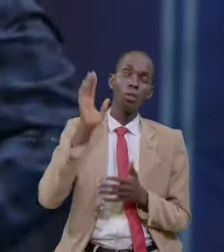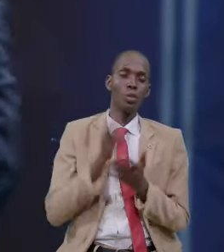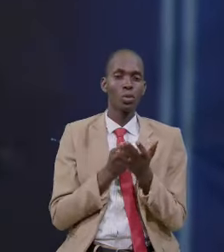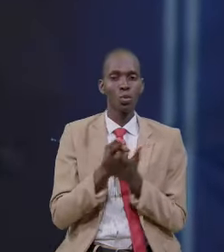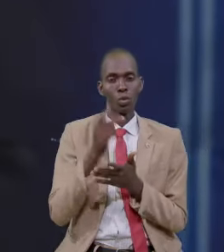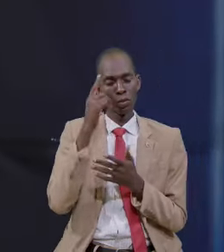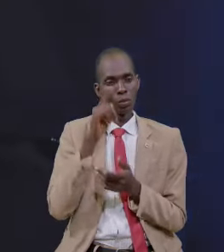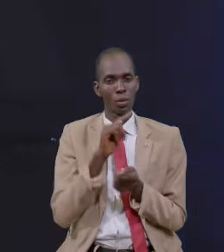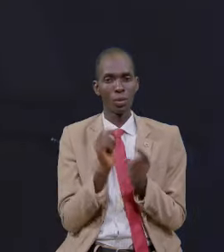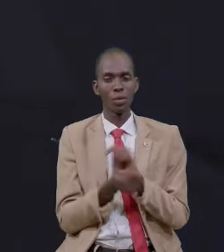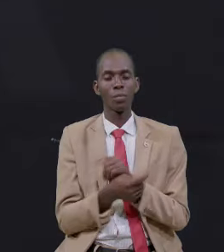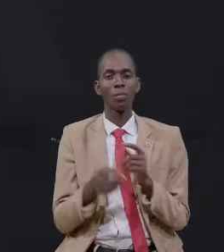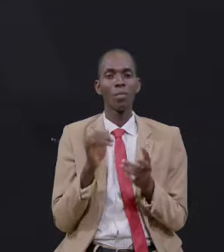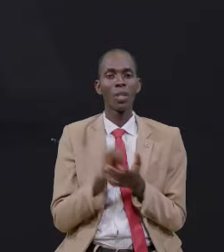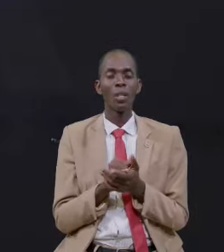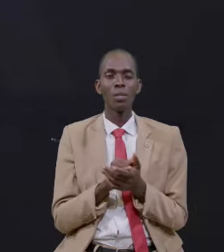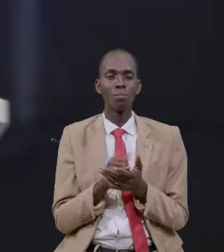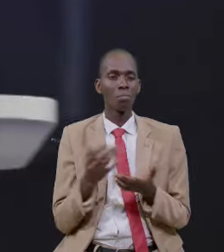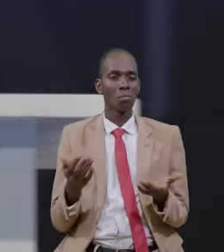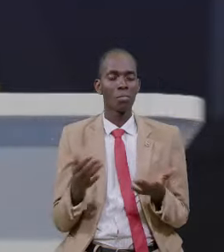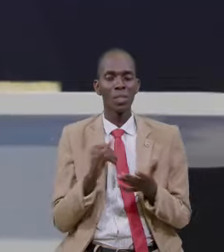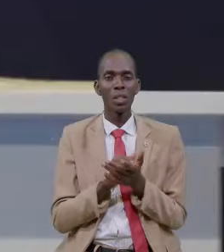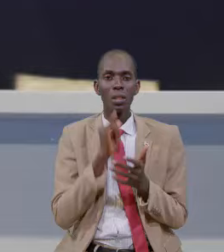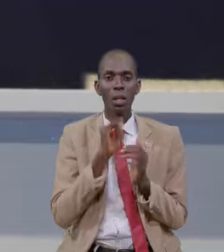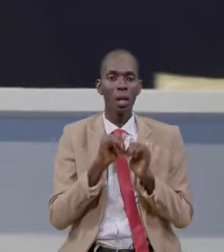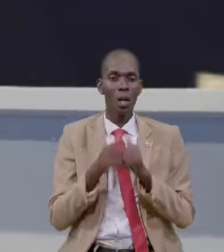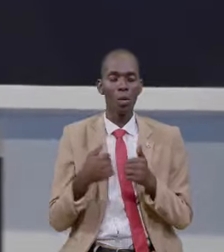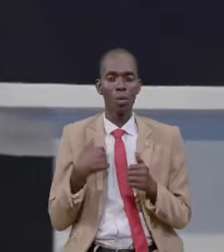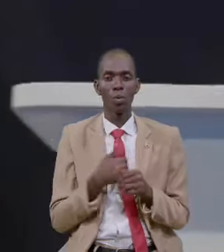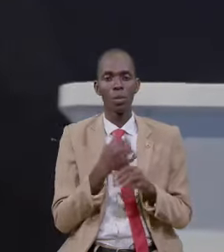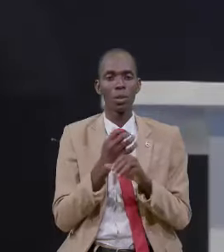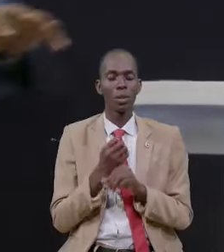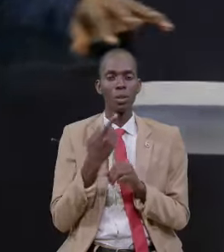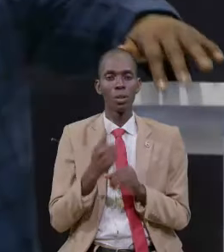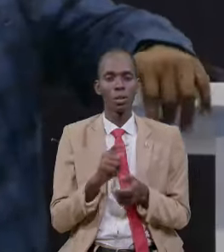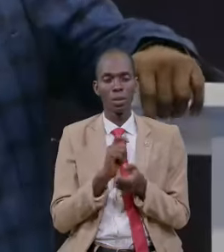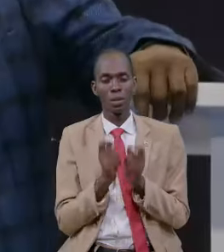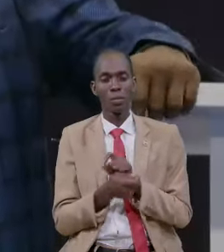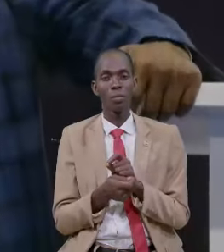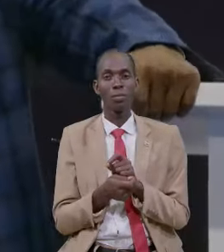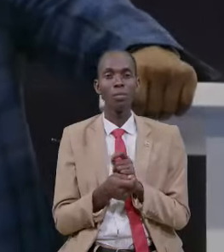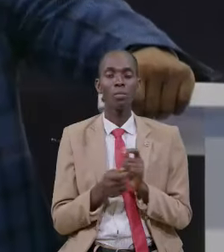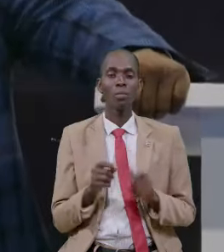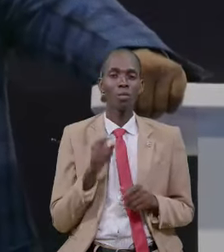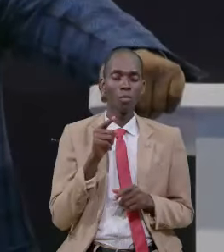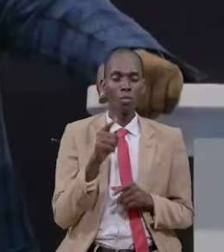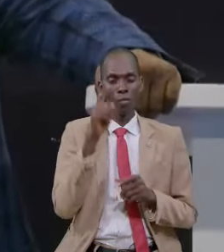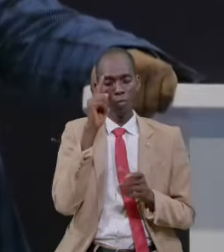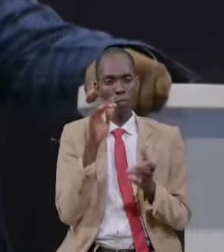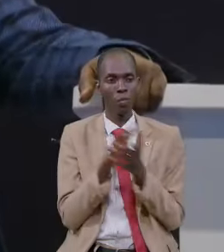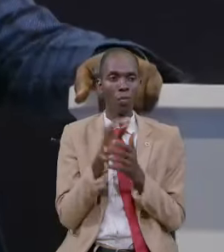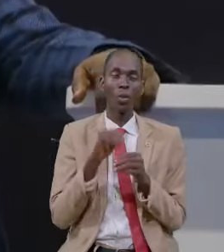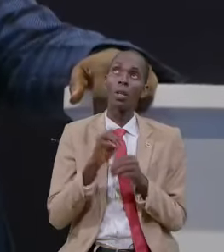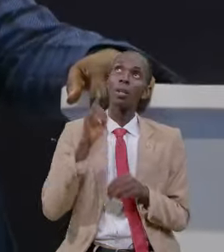transformation. And that's faith. That's how we get the transformation. You trust him. When you